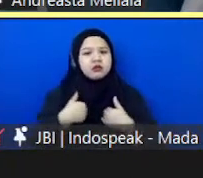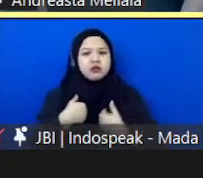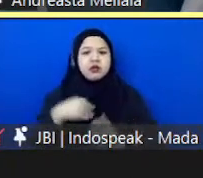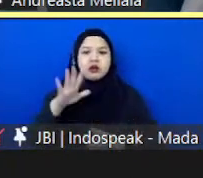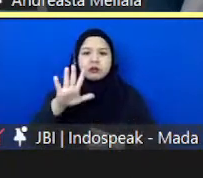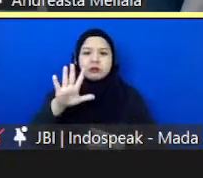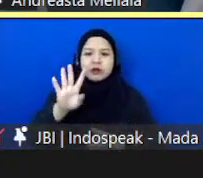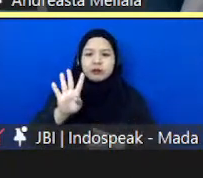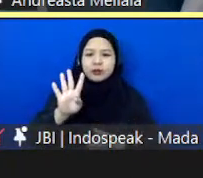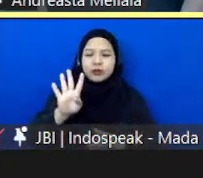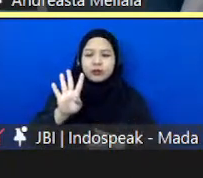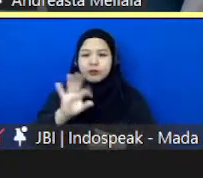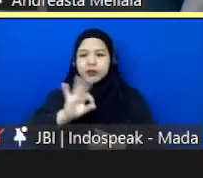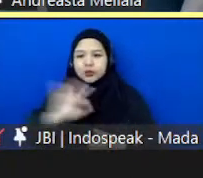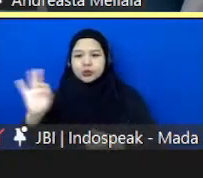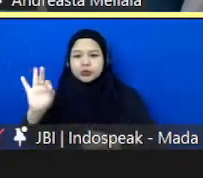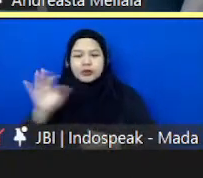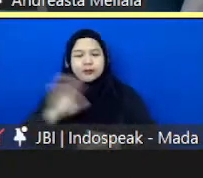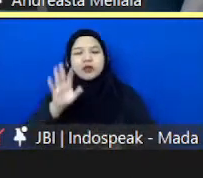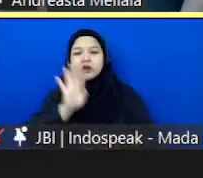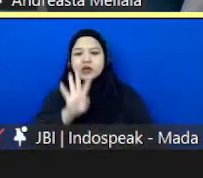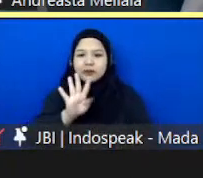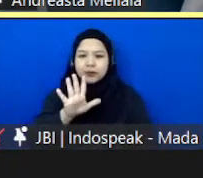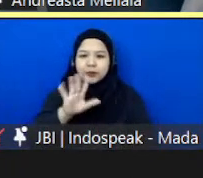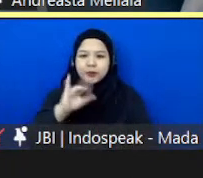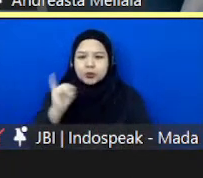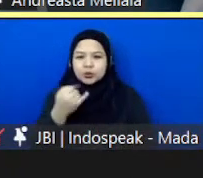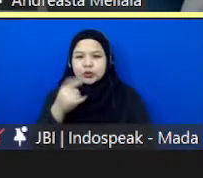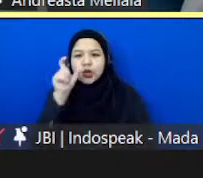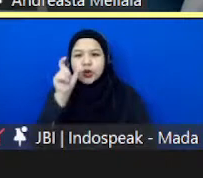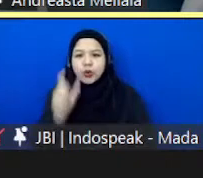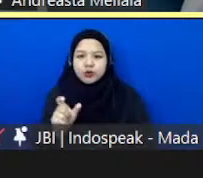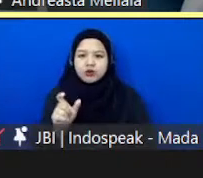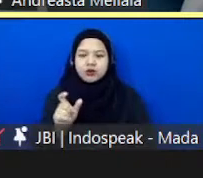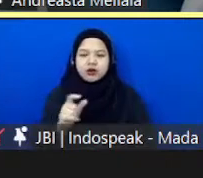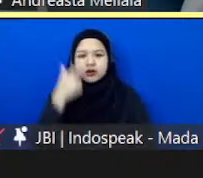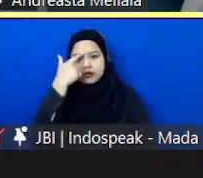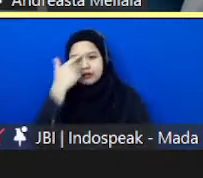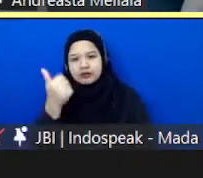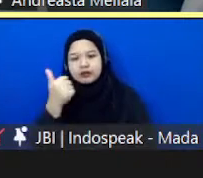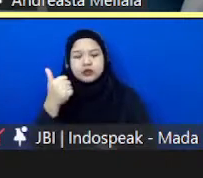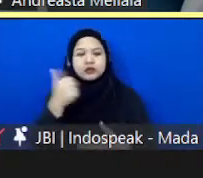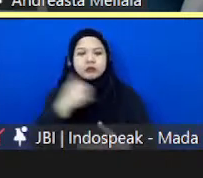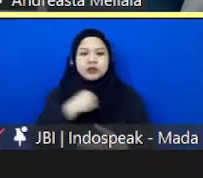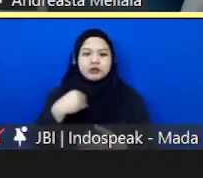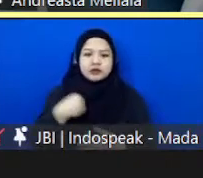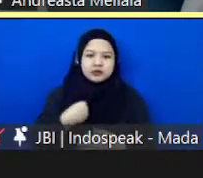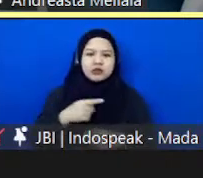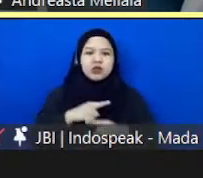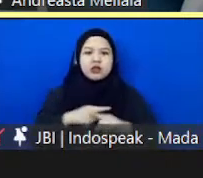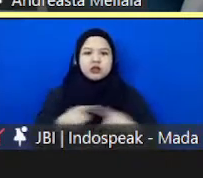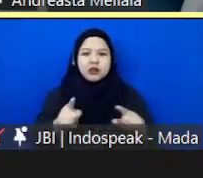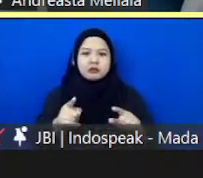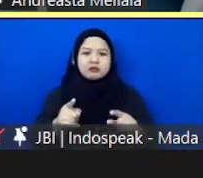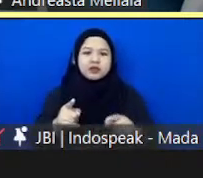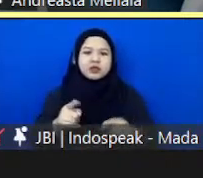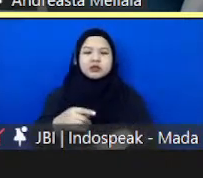medical specialists, but only 4% of them who work in the rural